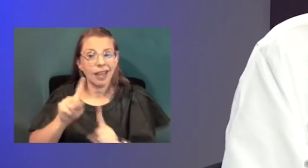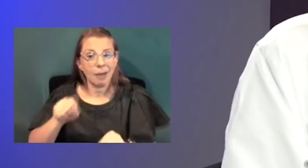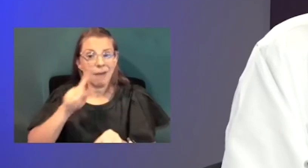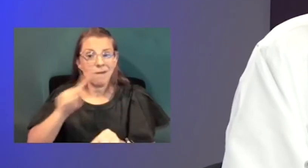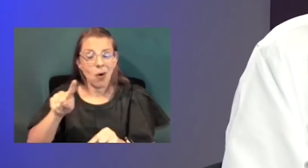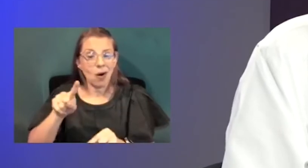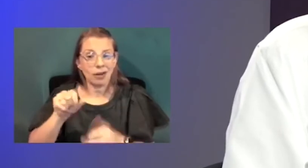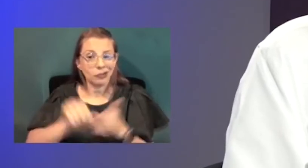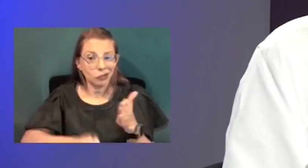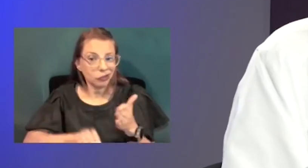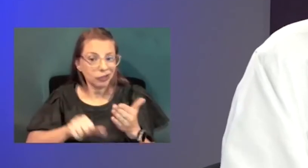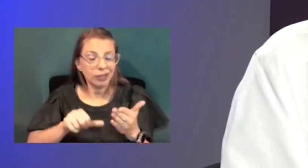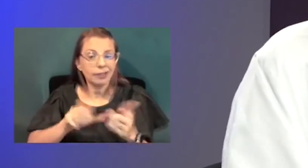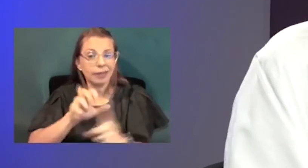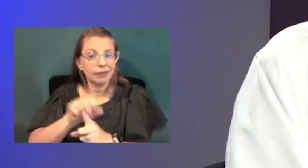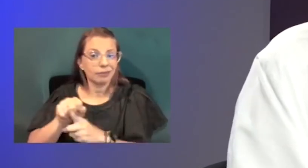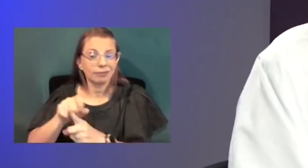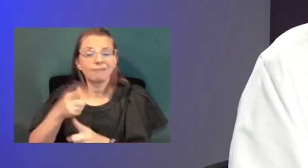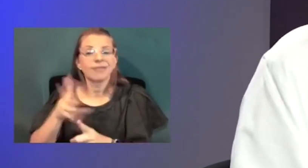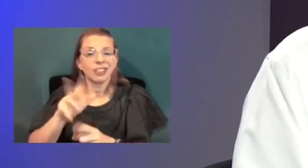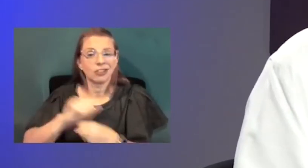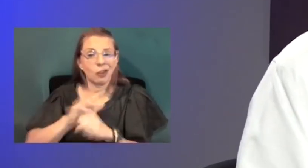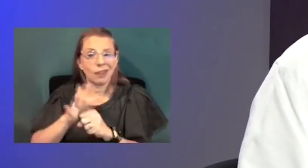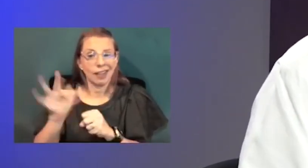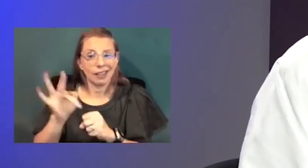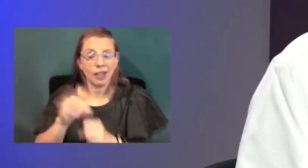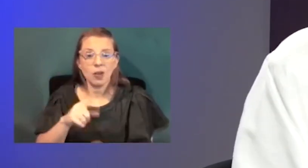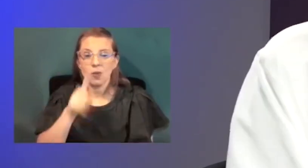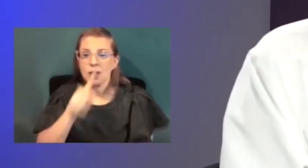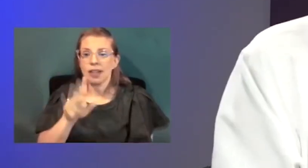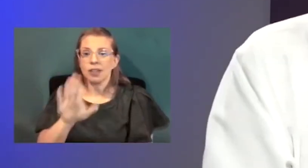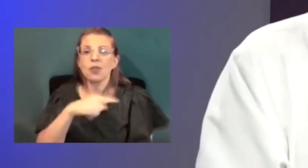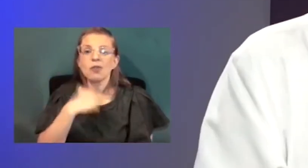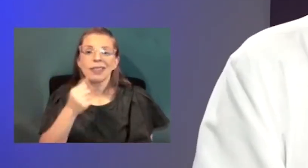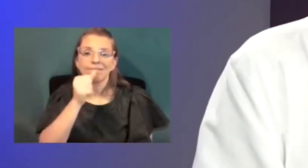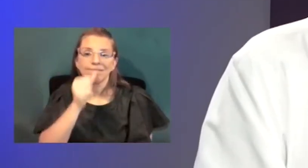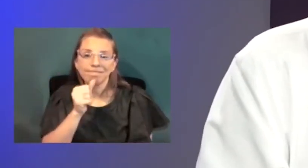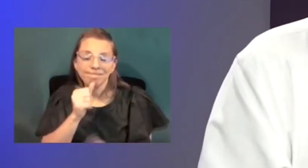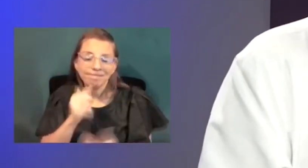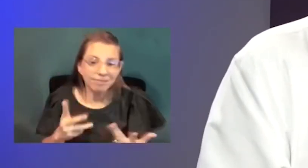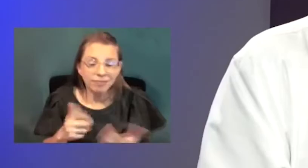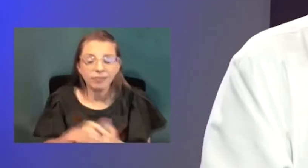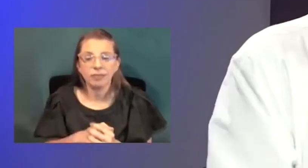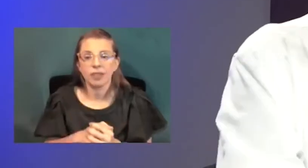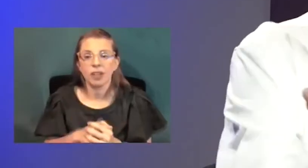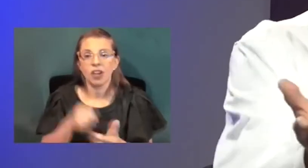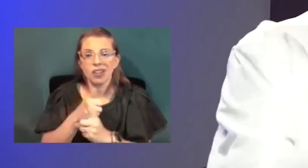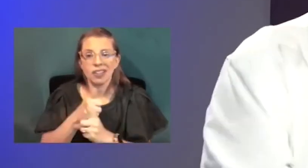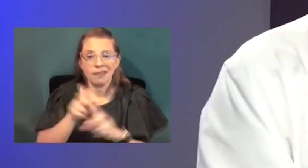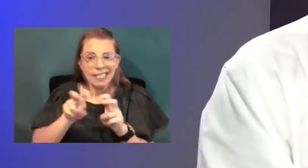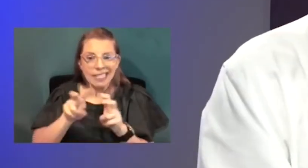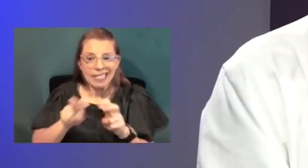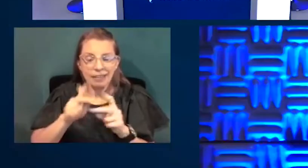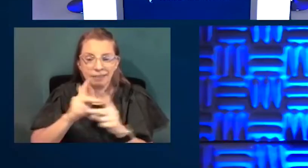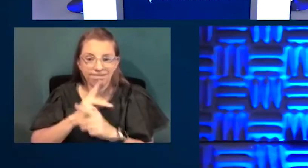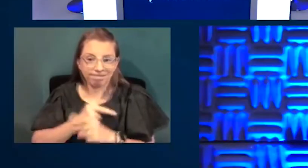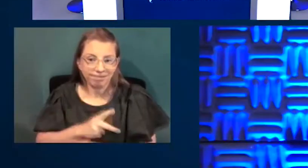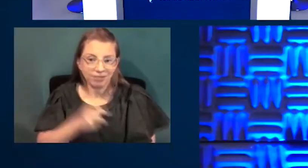I think it's all about your risk tolerance, and it's a bit of your own personal calculus. But from the CDC standpoint, they'd say it's okay.